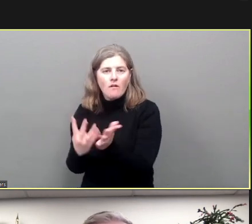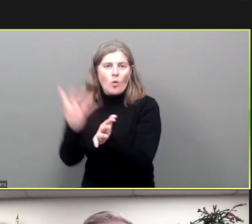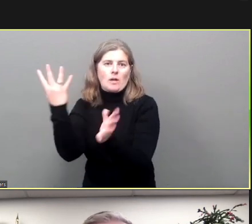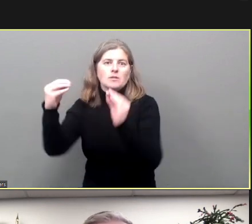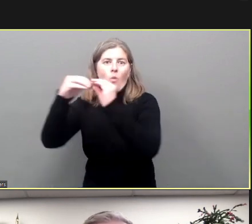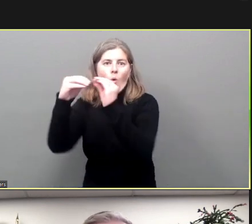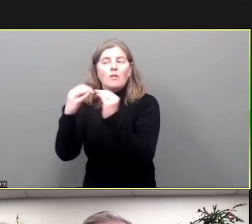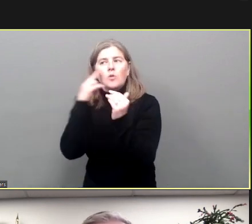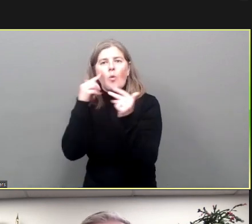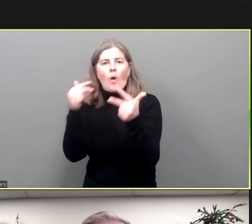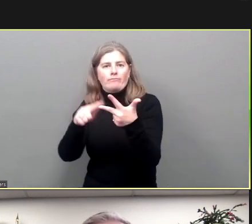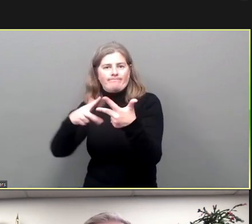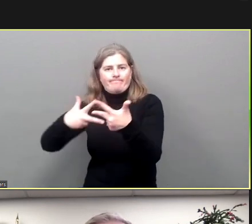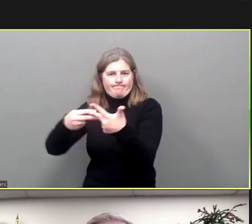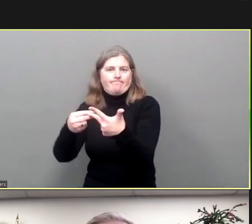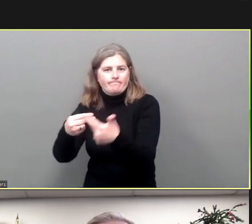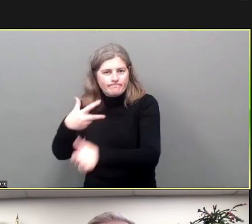the